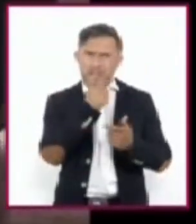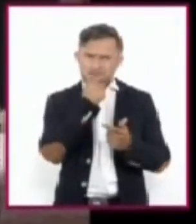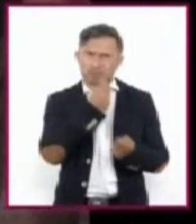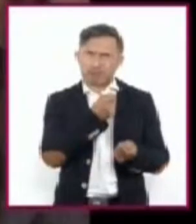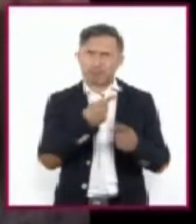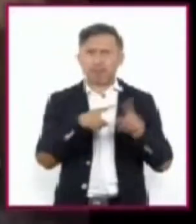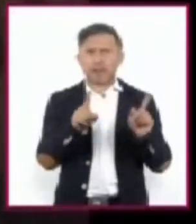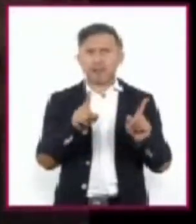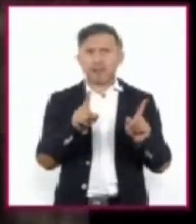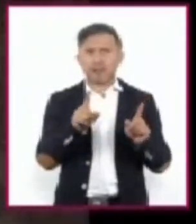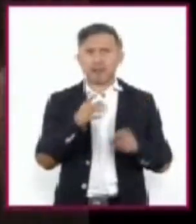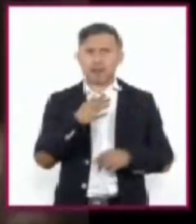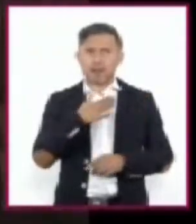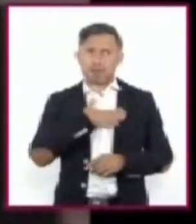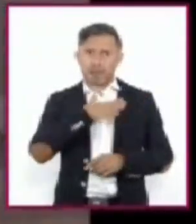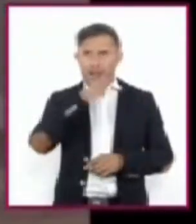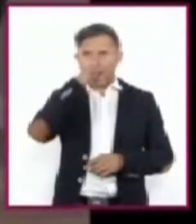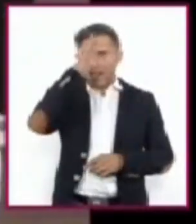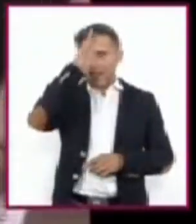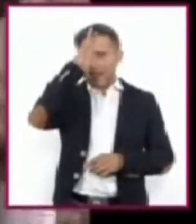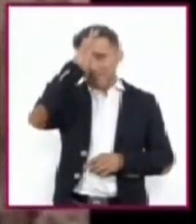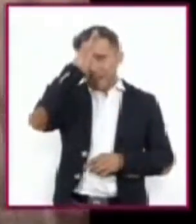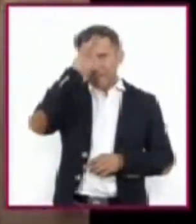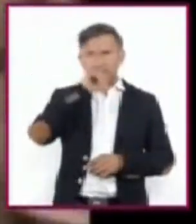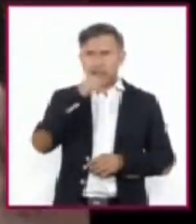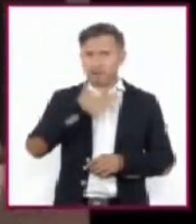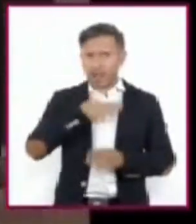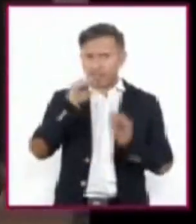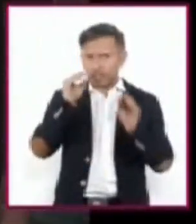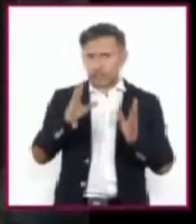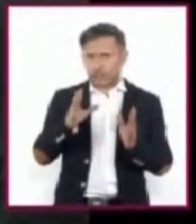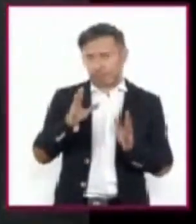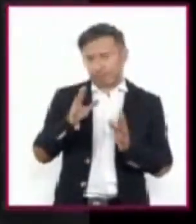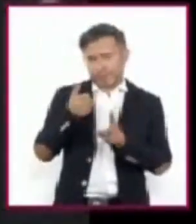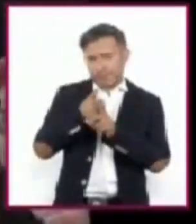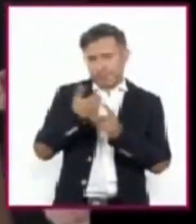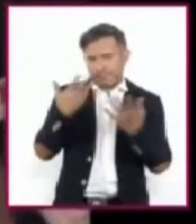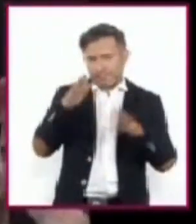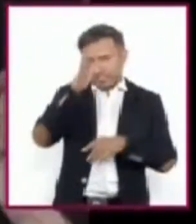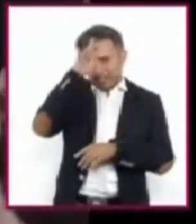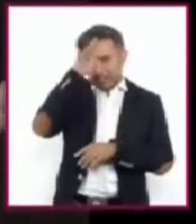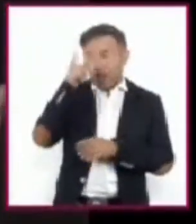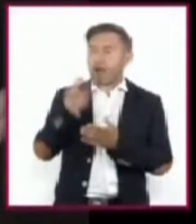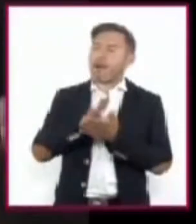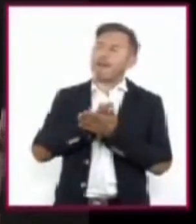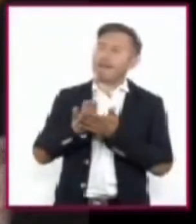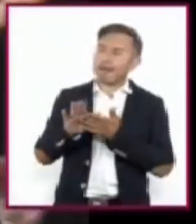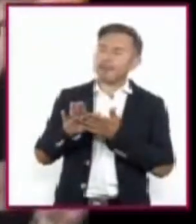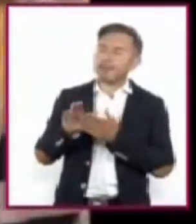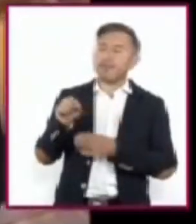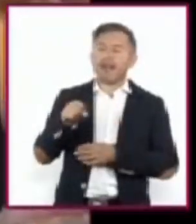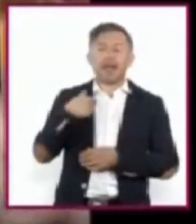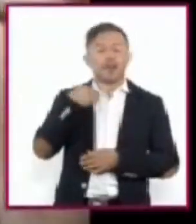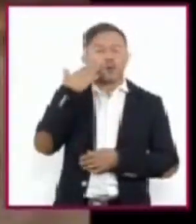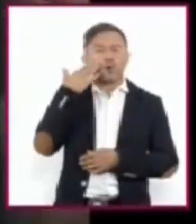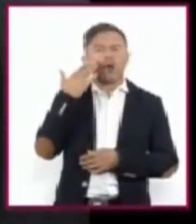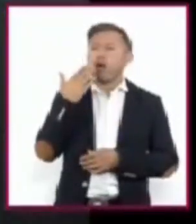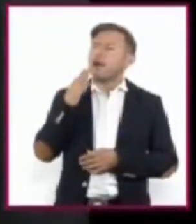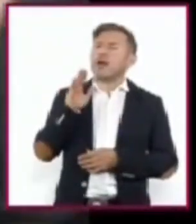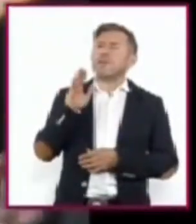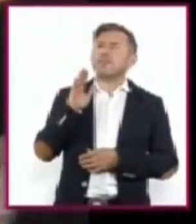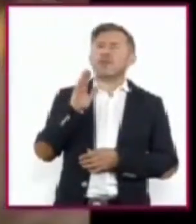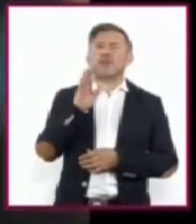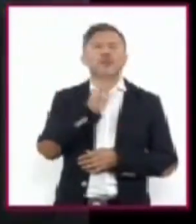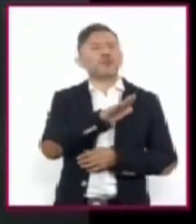my dad is not my teacher. He's my father. Oh, he's nice. Yeah, I know. It's pretty nice. What about your father? He's